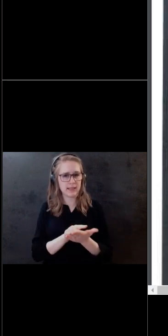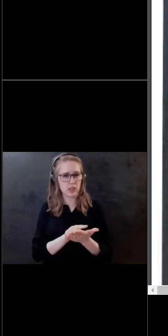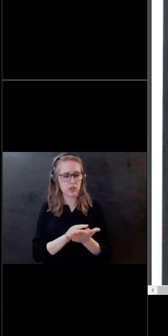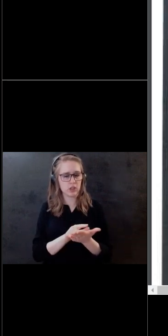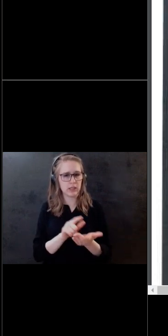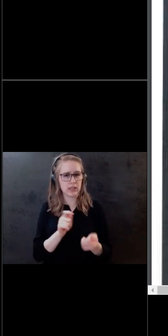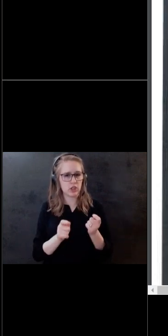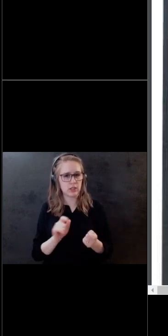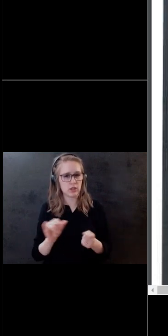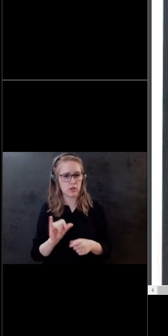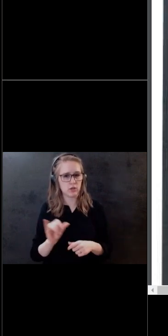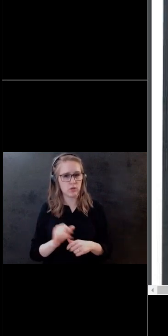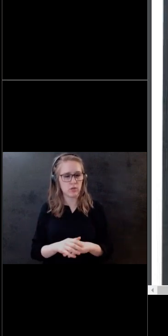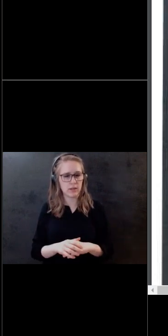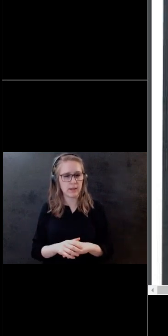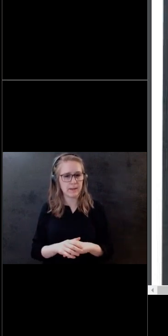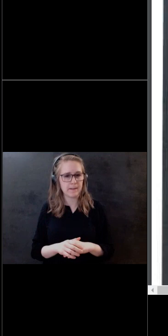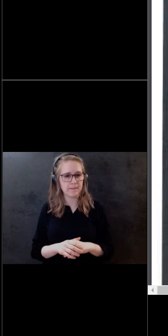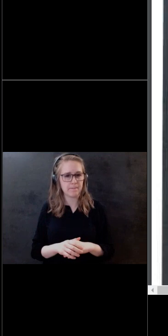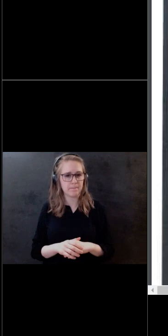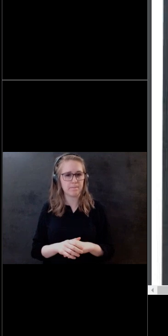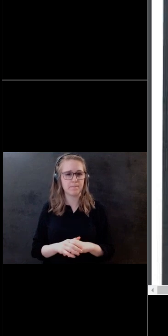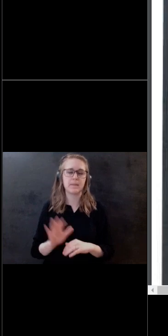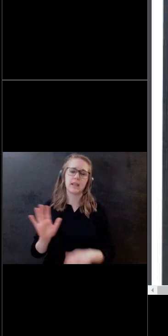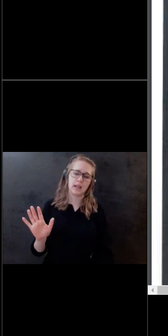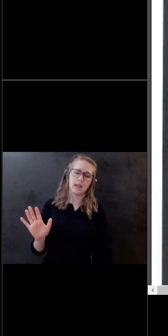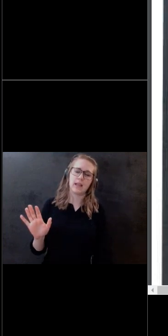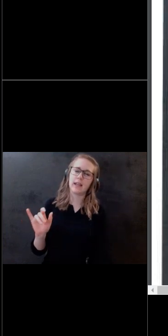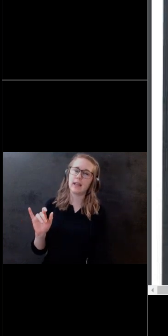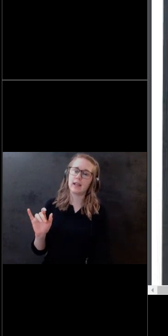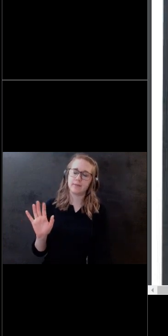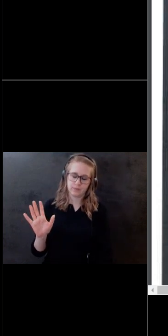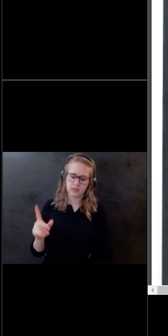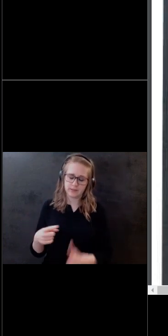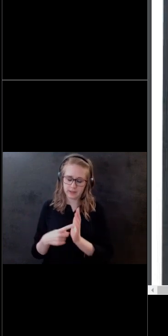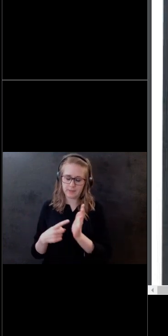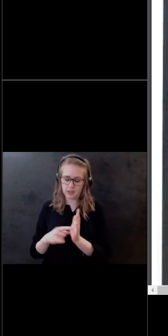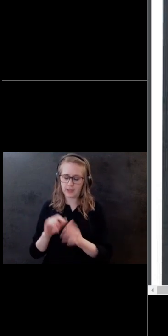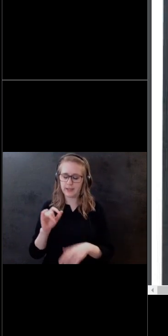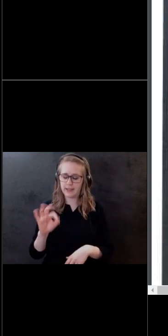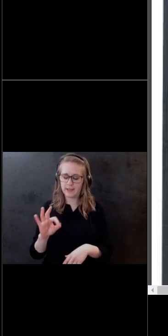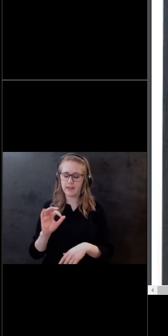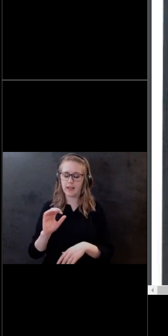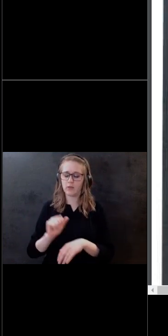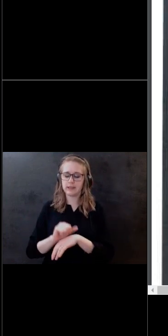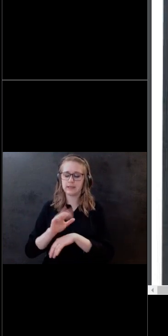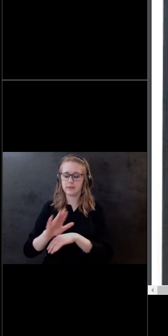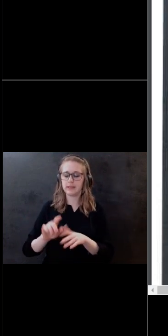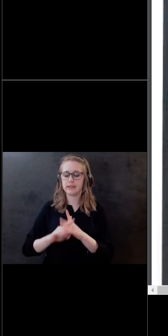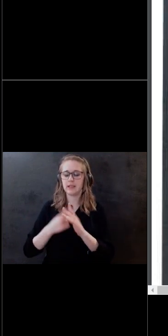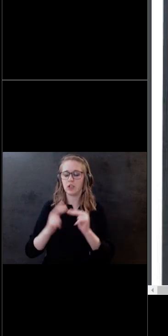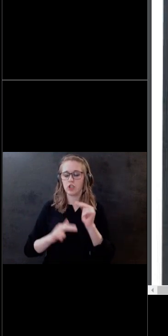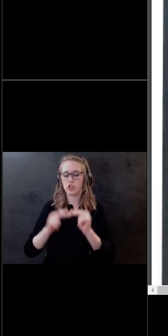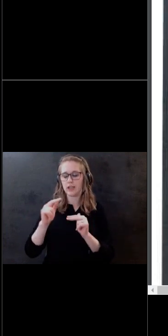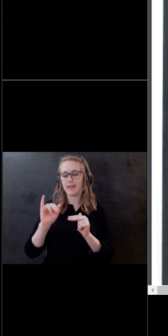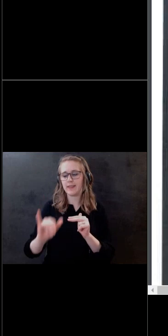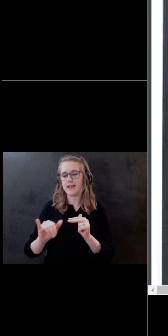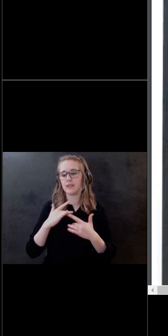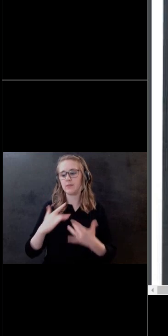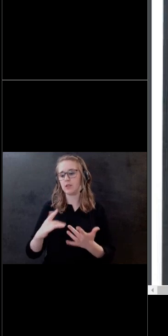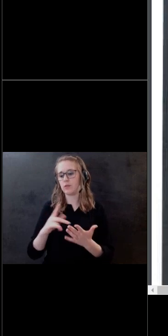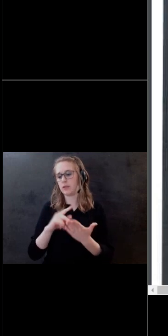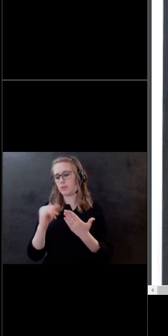well? So if they were to submit, I'll give you an example. Okay. A commencement of construction deadline is useful because that is when the project would